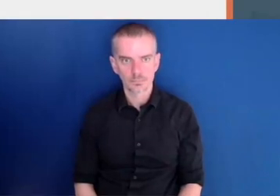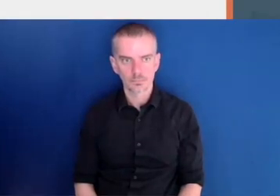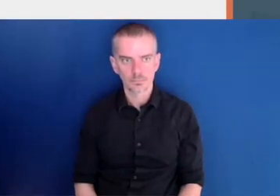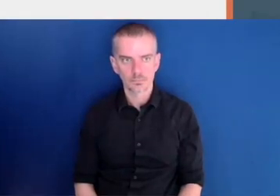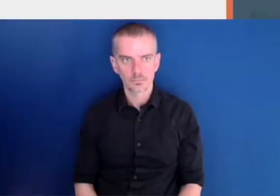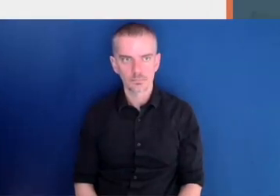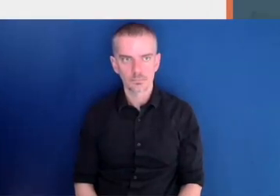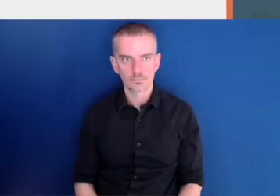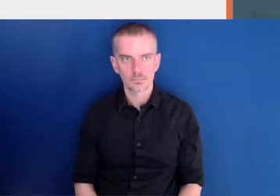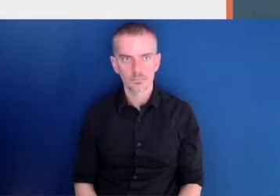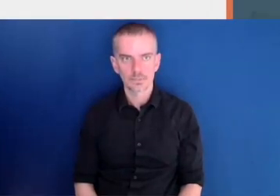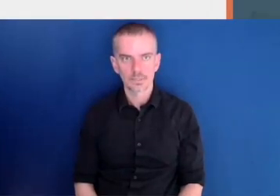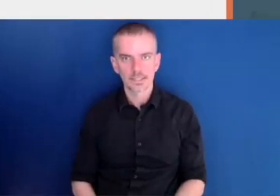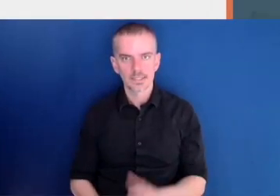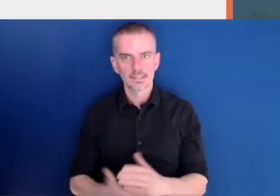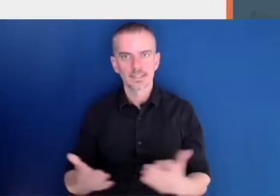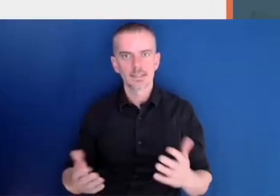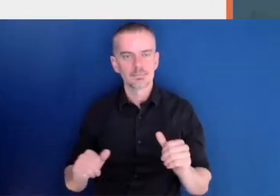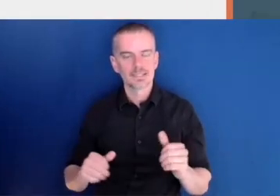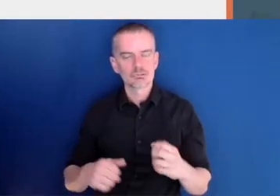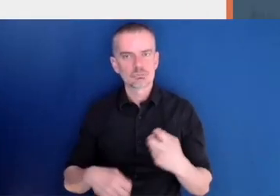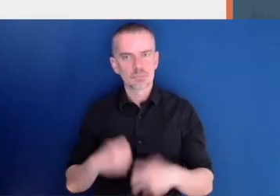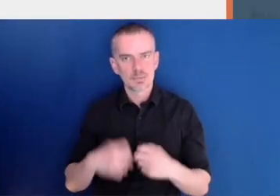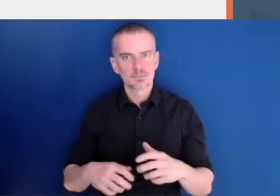Some of the pitfalls to look out for. So